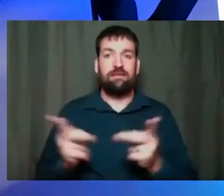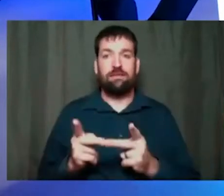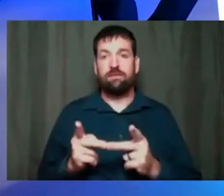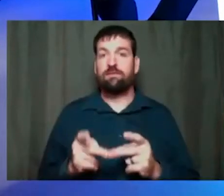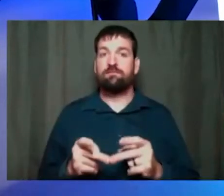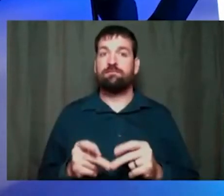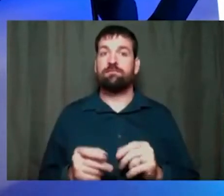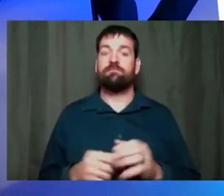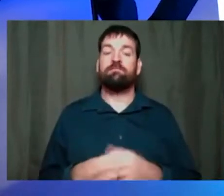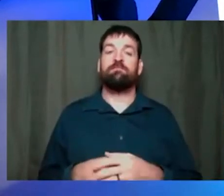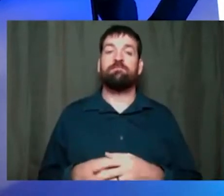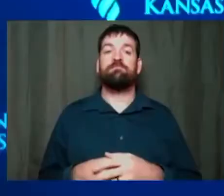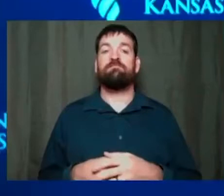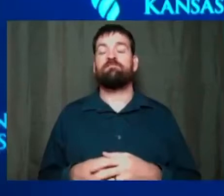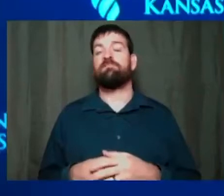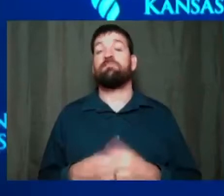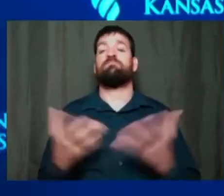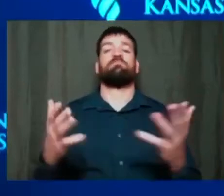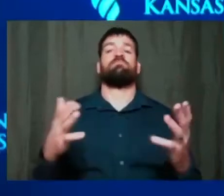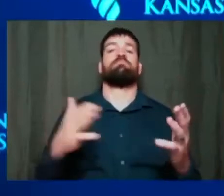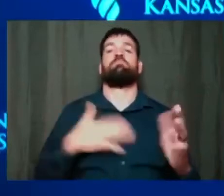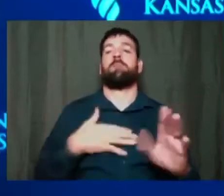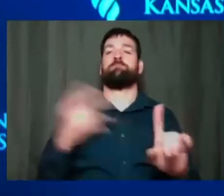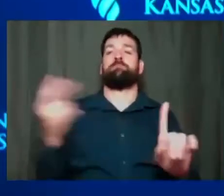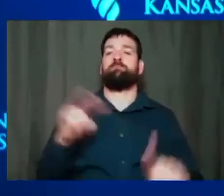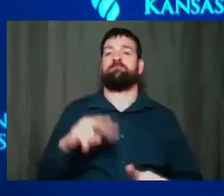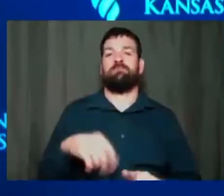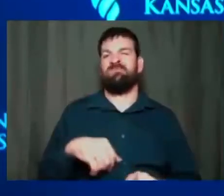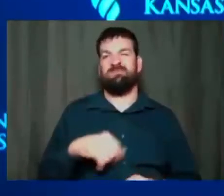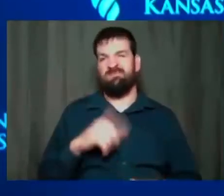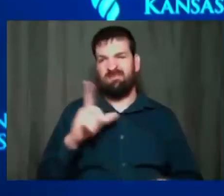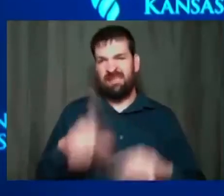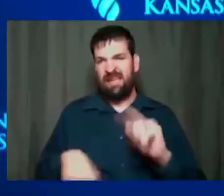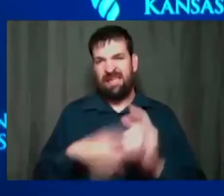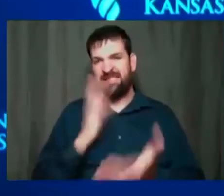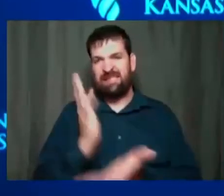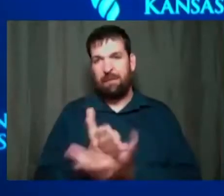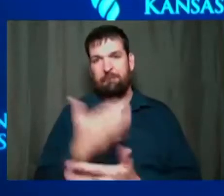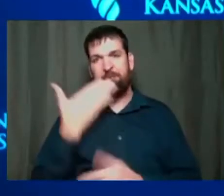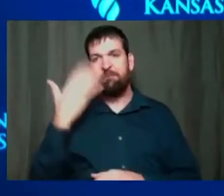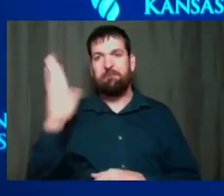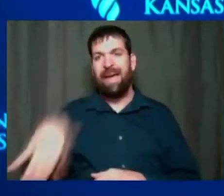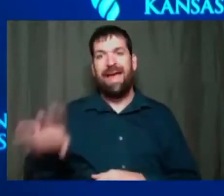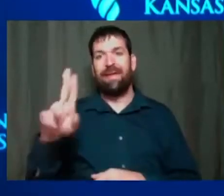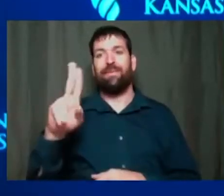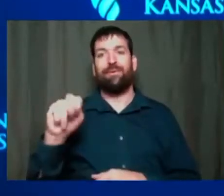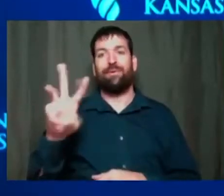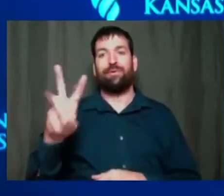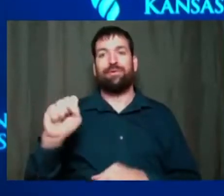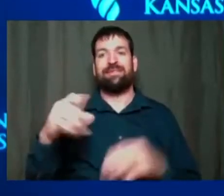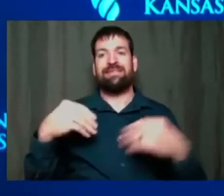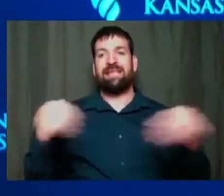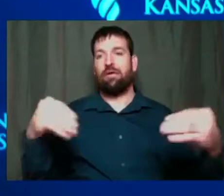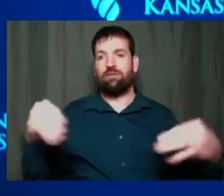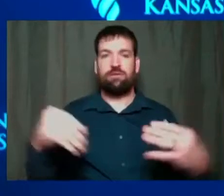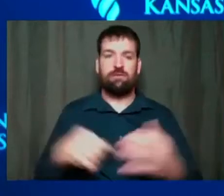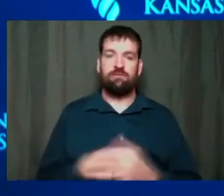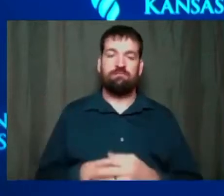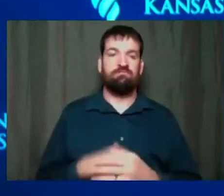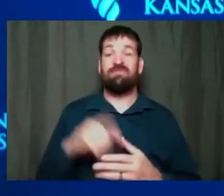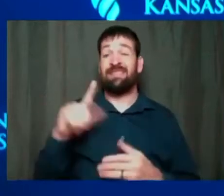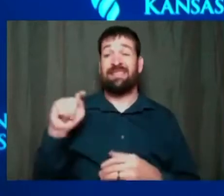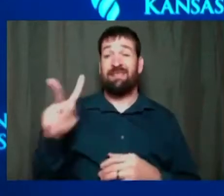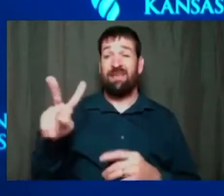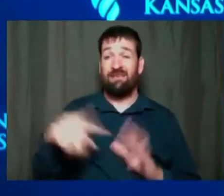it's here's what I believe. I believe we're not going to stop that bad news sells. It's going to sell. So, TV broadcasts have shown us that. If you read